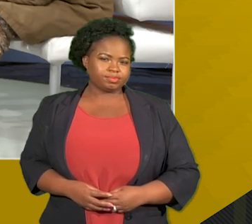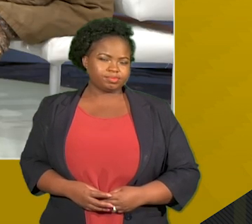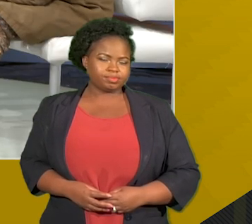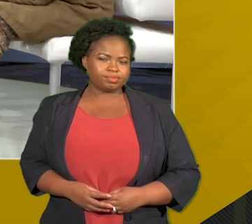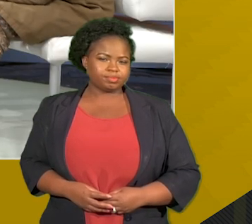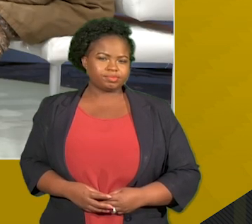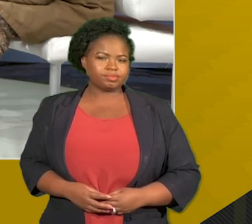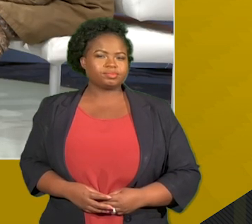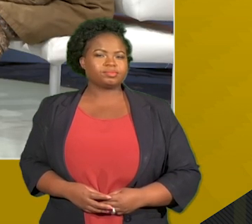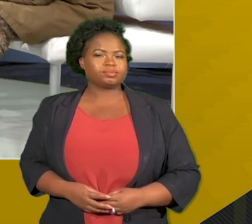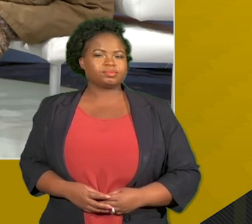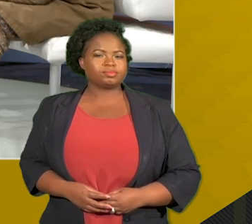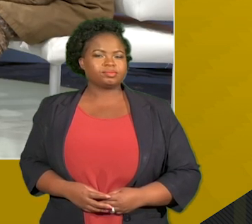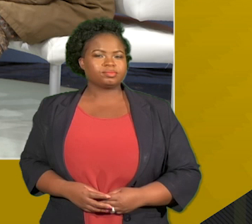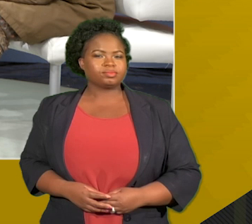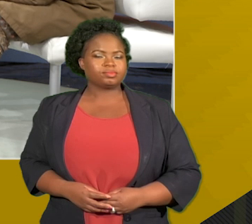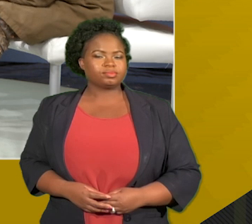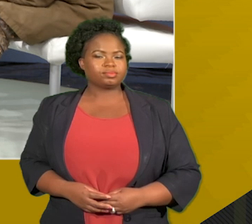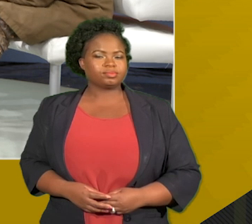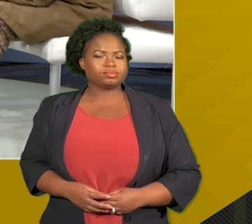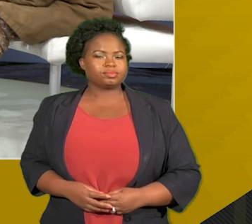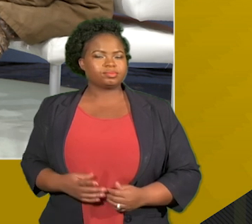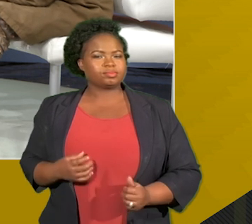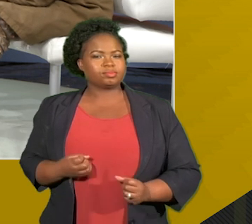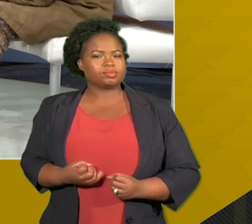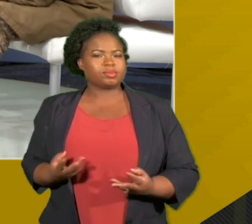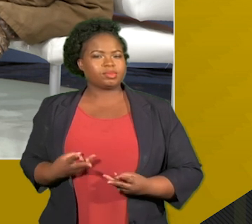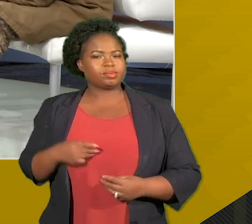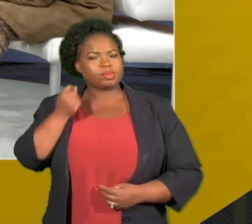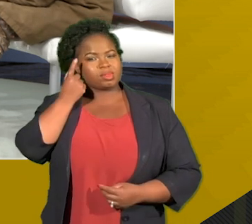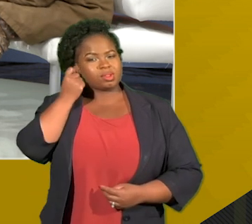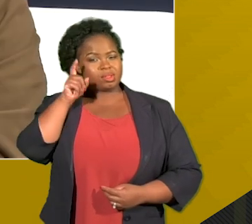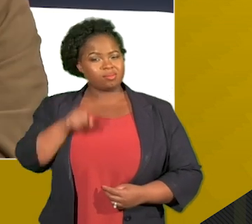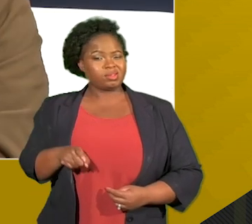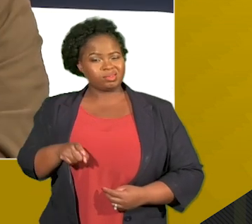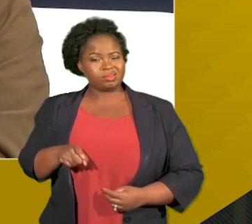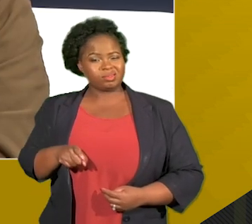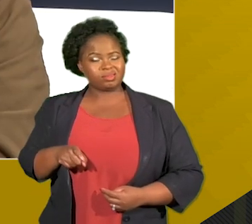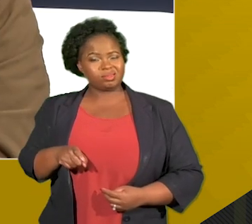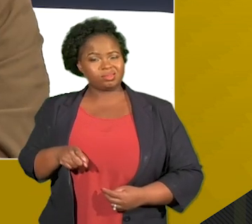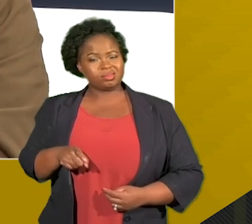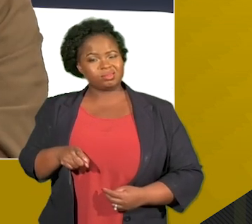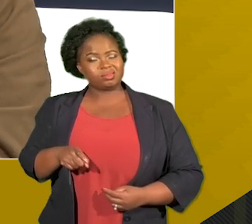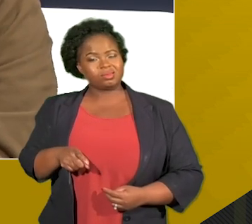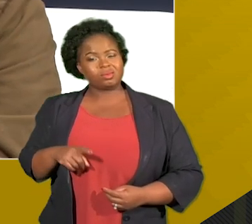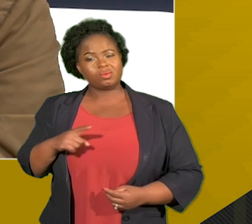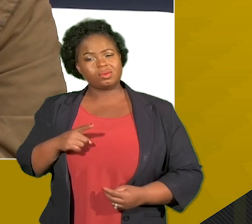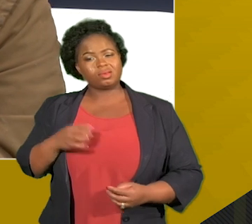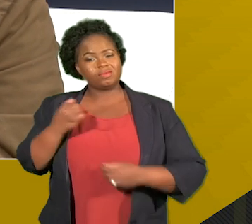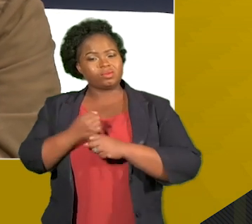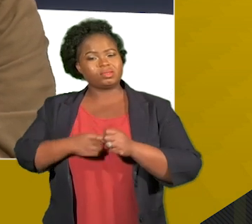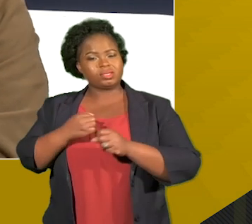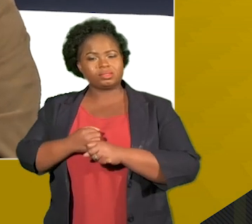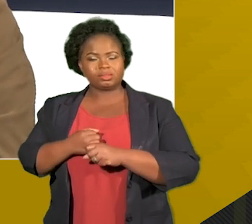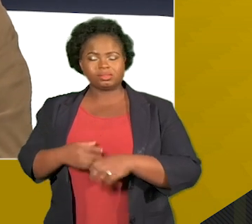That's no. Now, you know, first Funego understand that Abanba got for years have been so